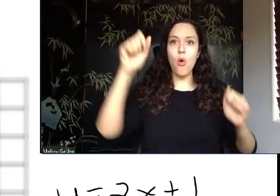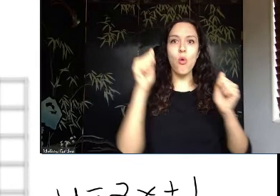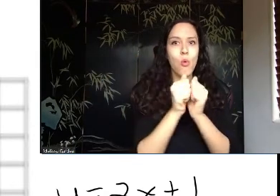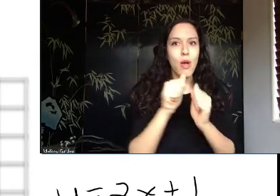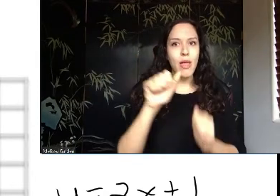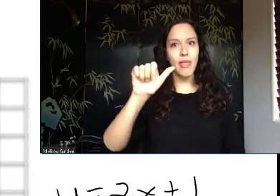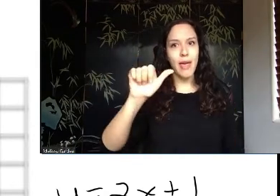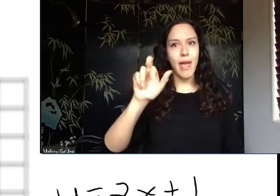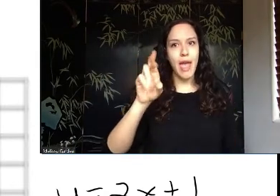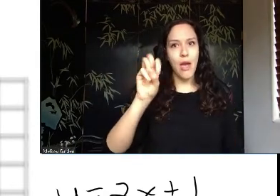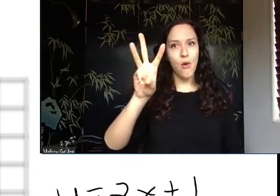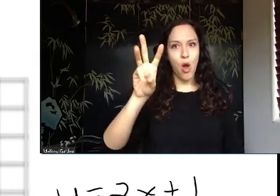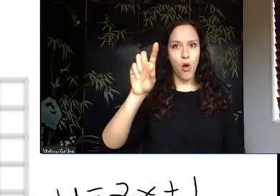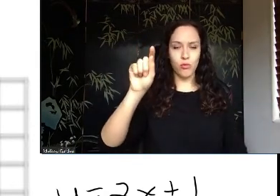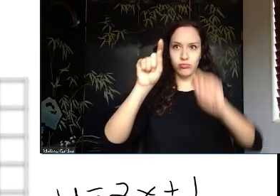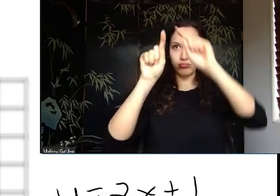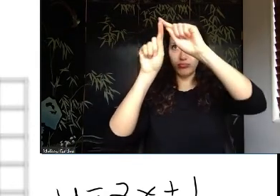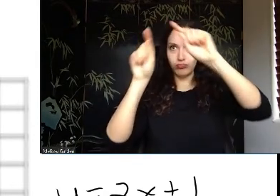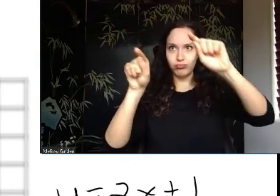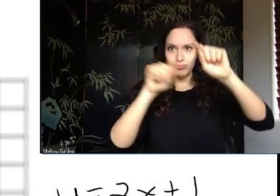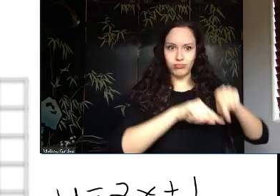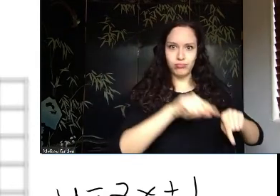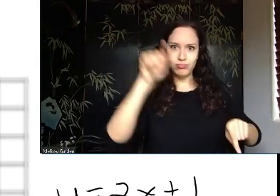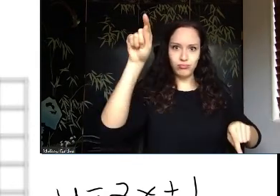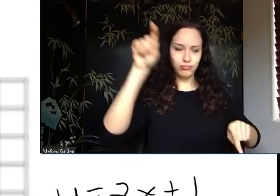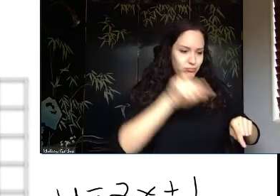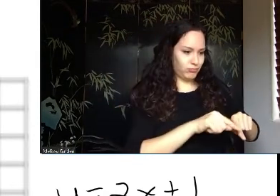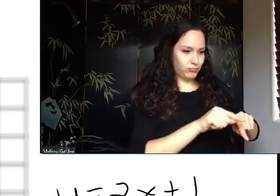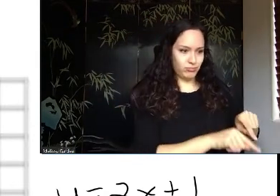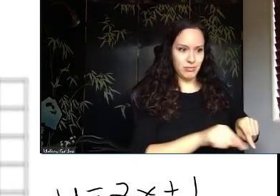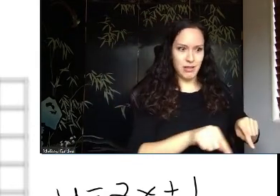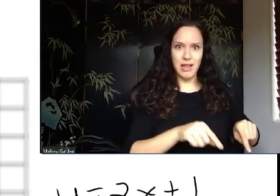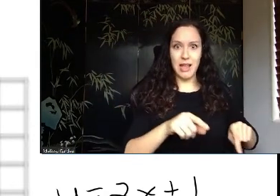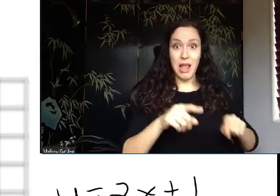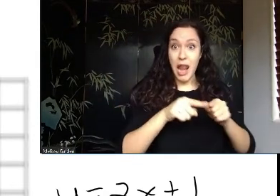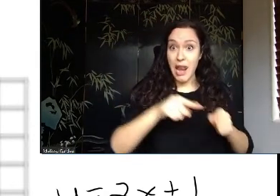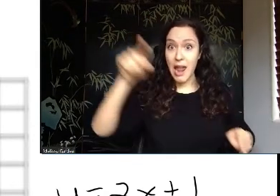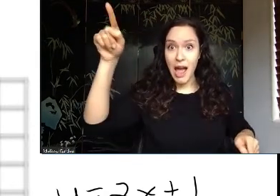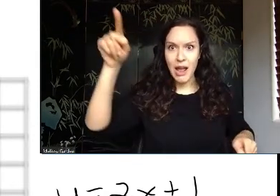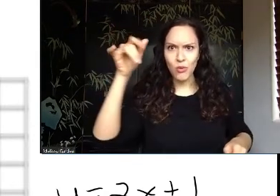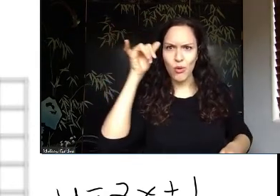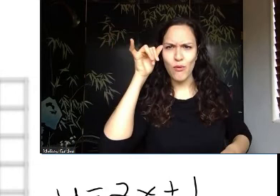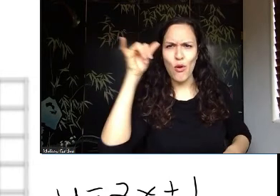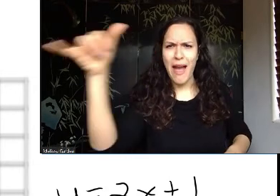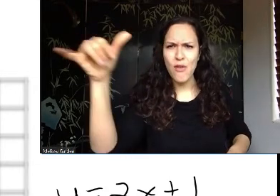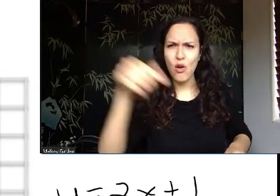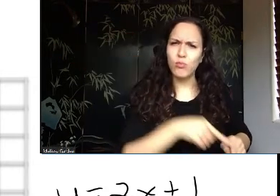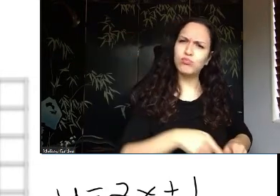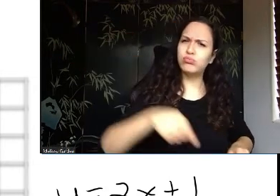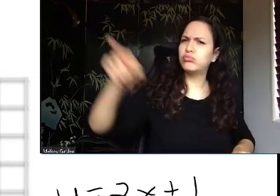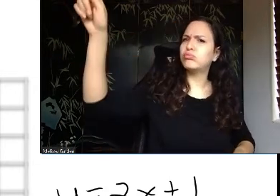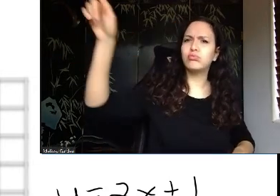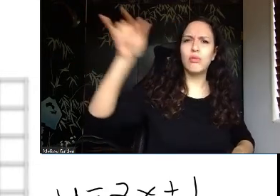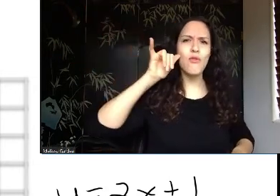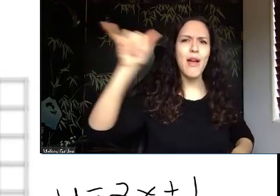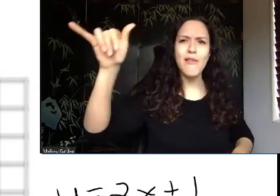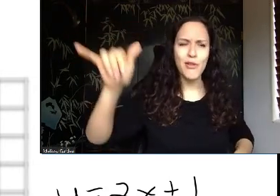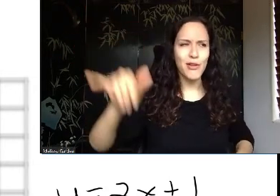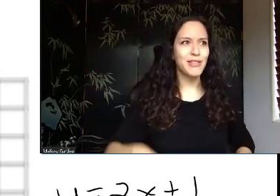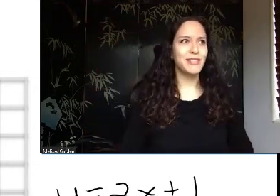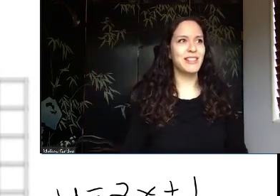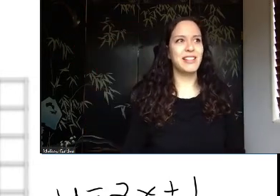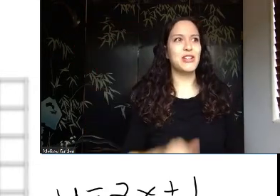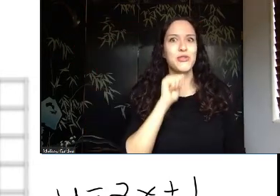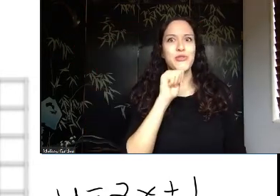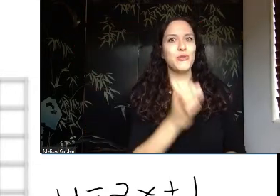It never stops. Okay, lines go on forever. Okay, so don't draw something like this. Don't say, okay, like that,